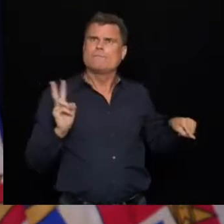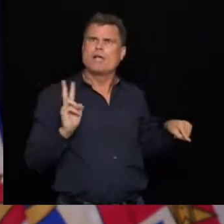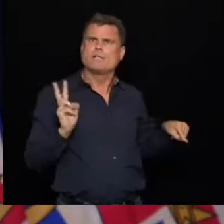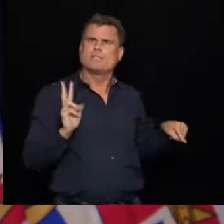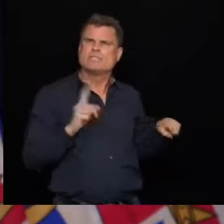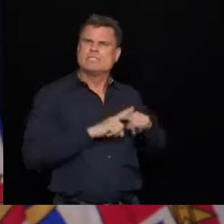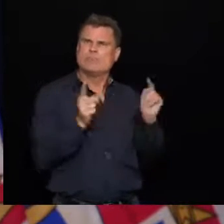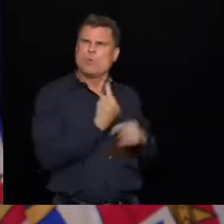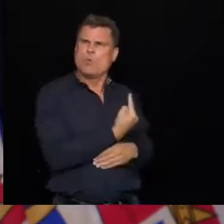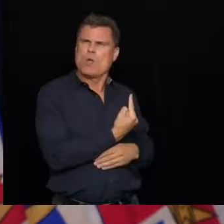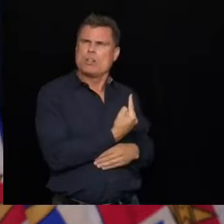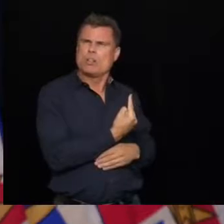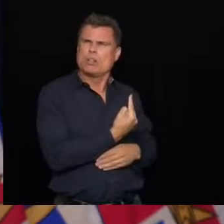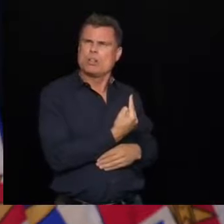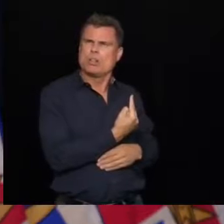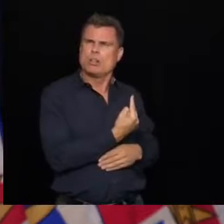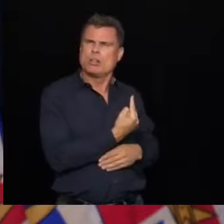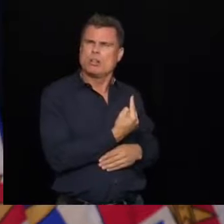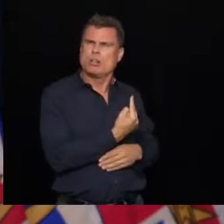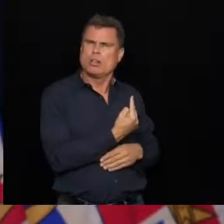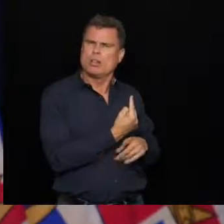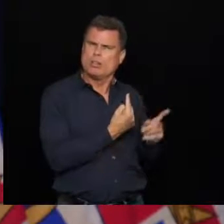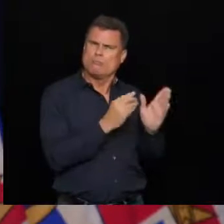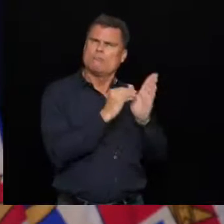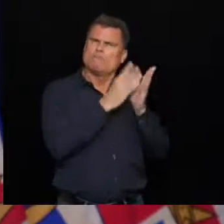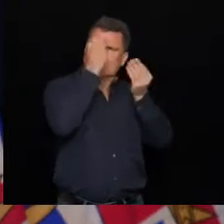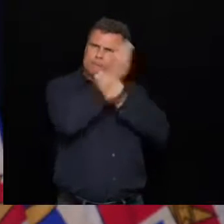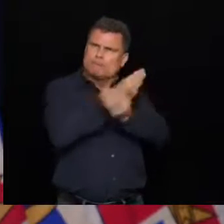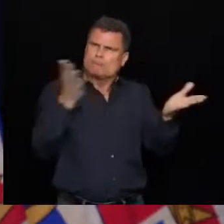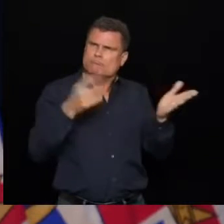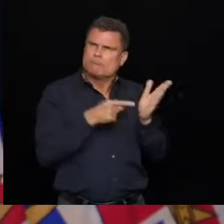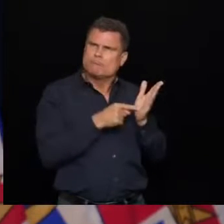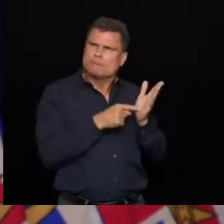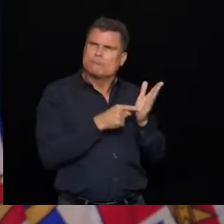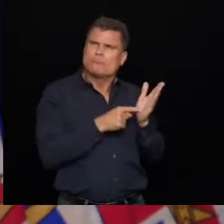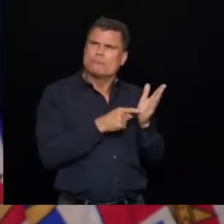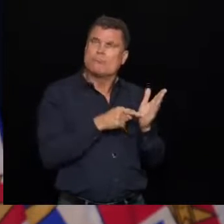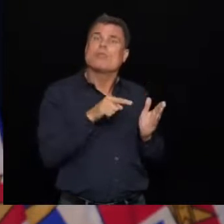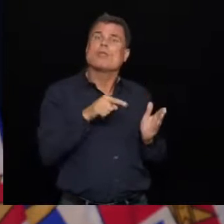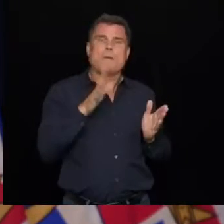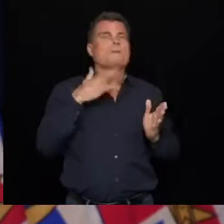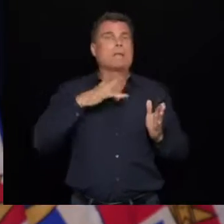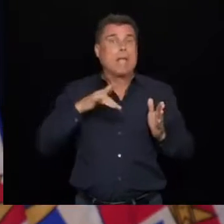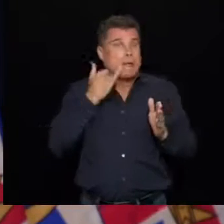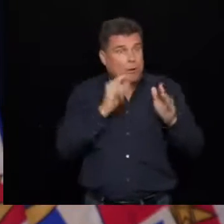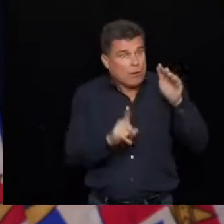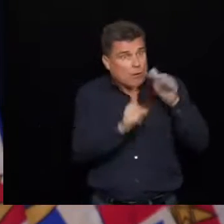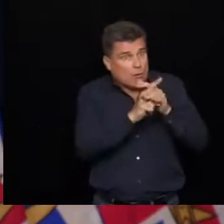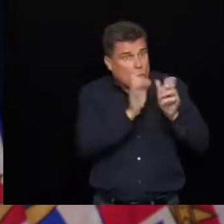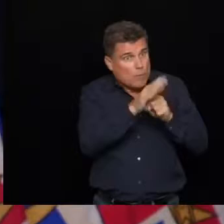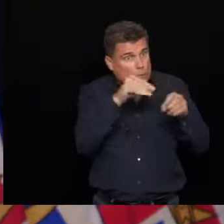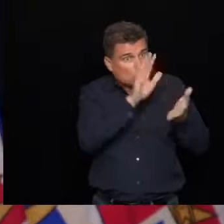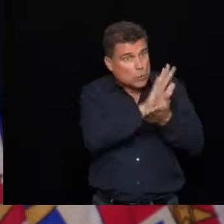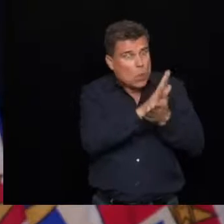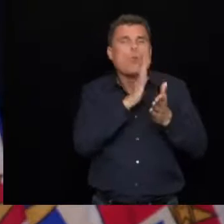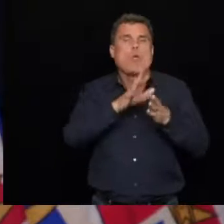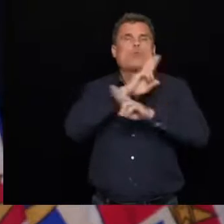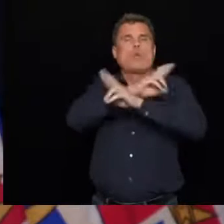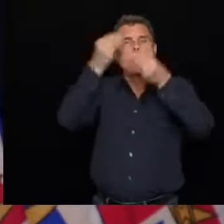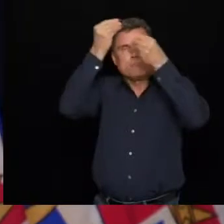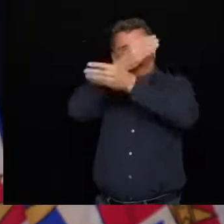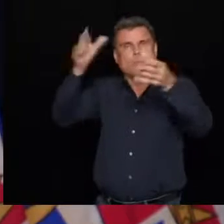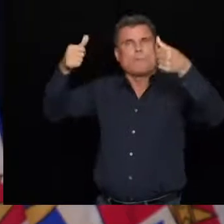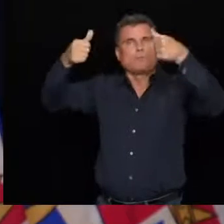Health said it would only post it if it is unable to notify everyone involved directly. So why isn't there just one province-wide approach